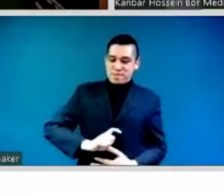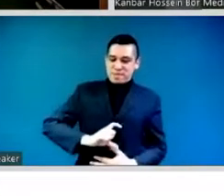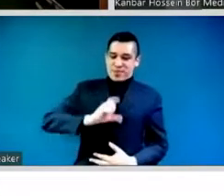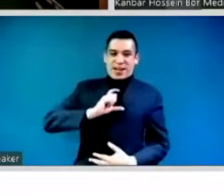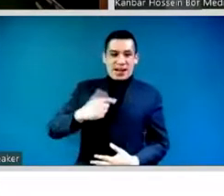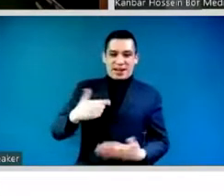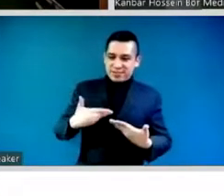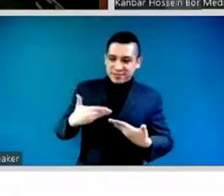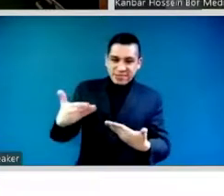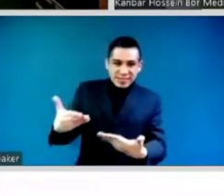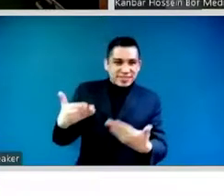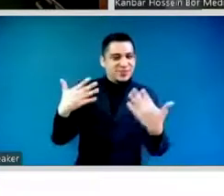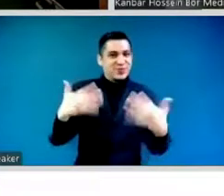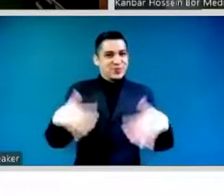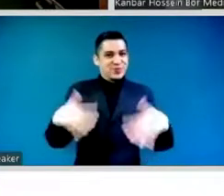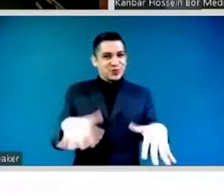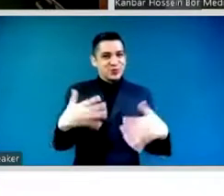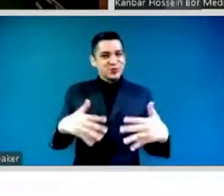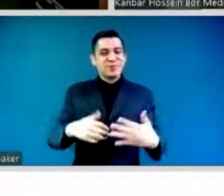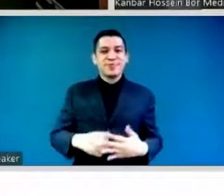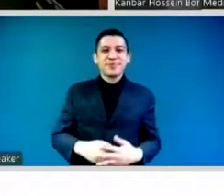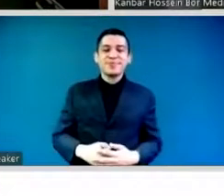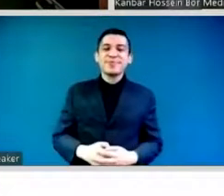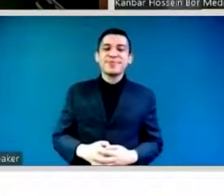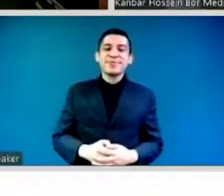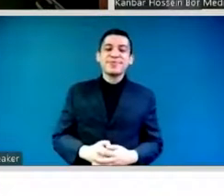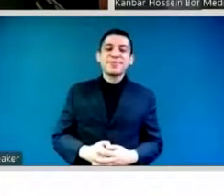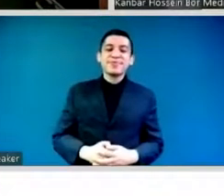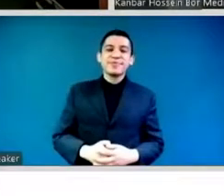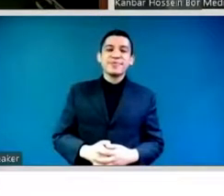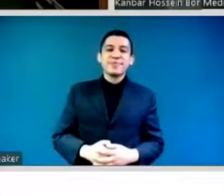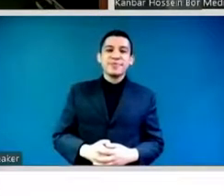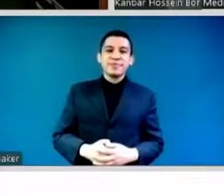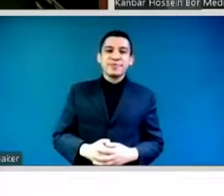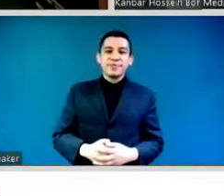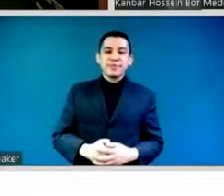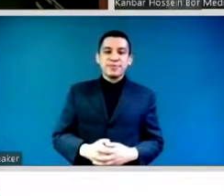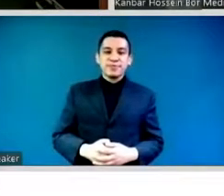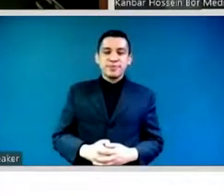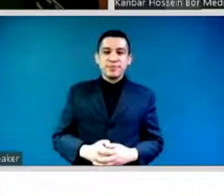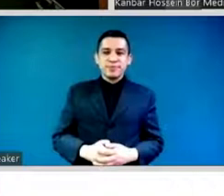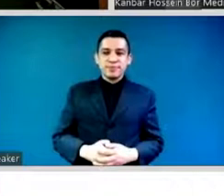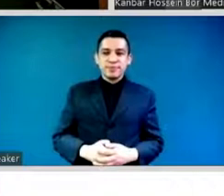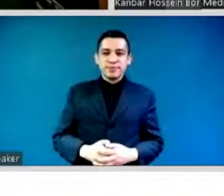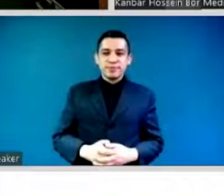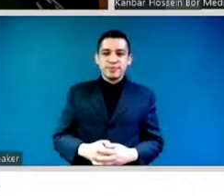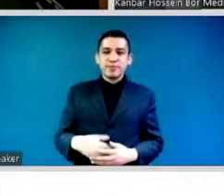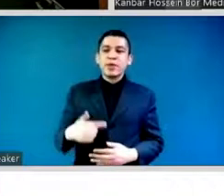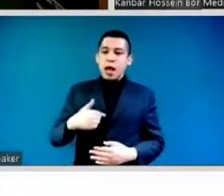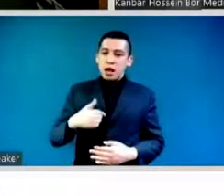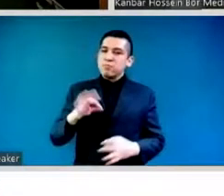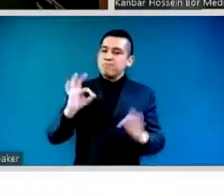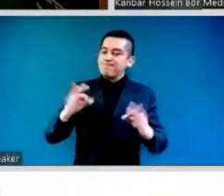are empowered to occupy this public space and engage, and hopefully I can also learn a lot from you.